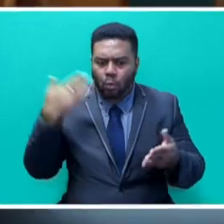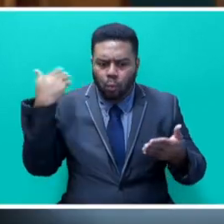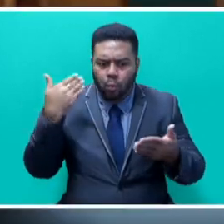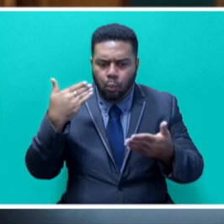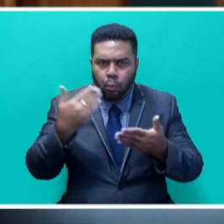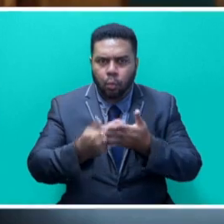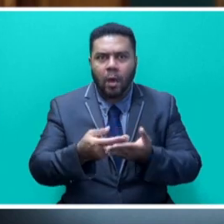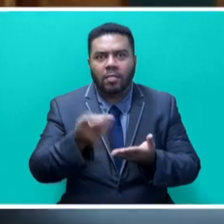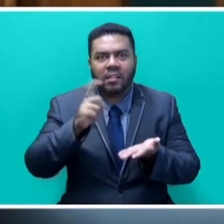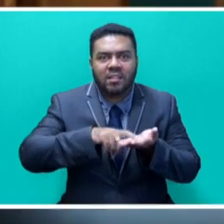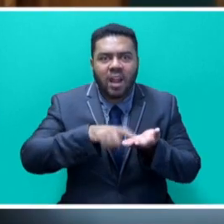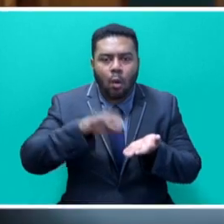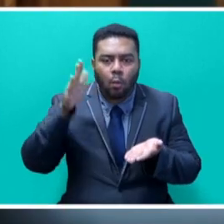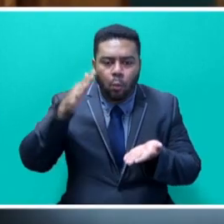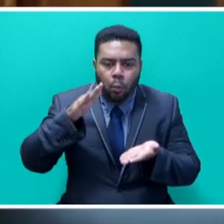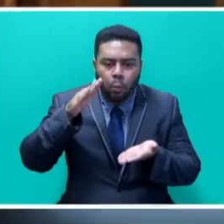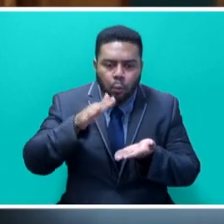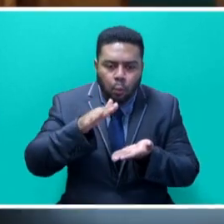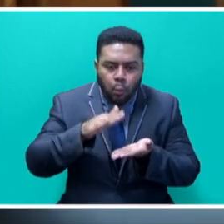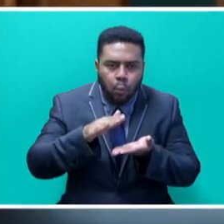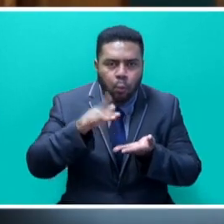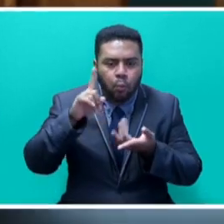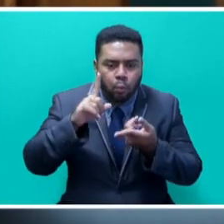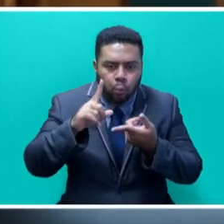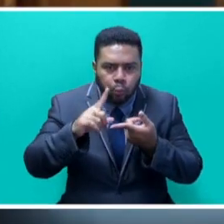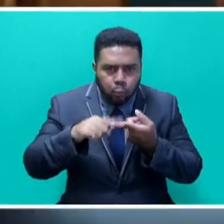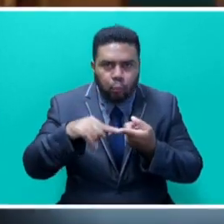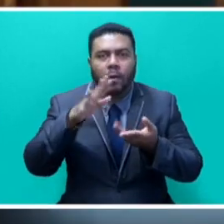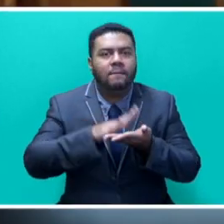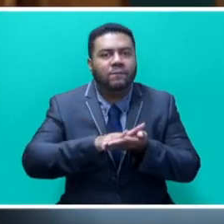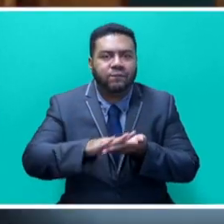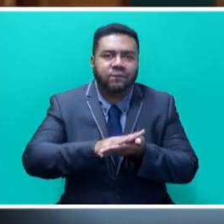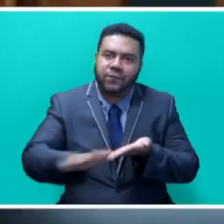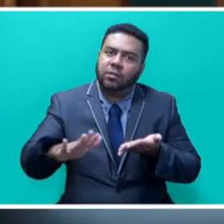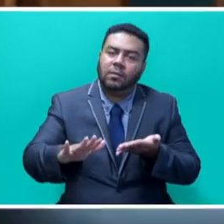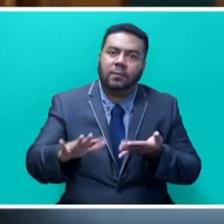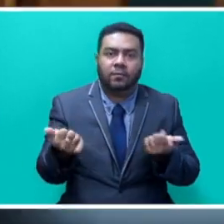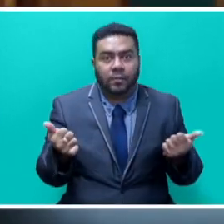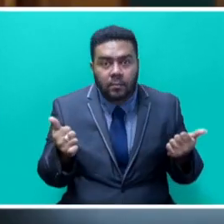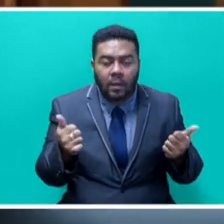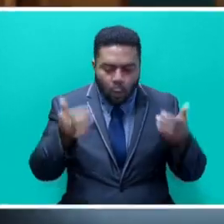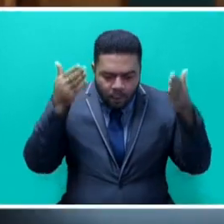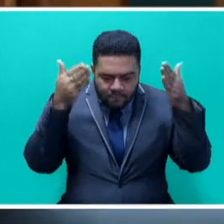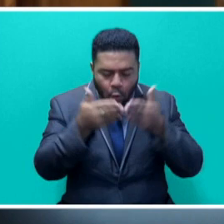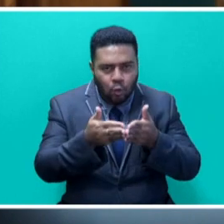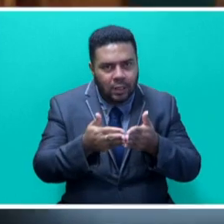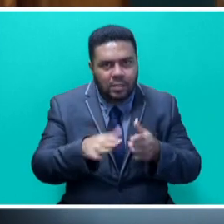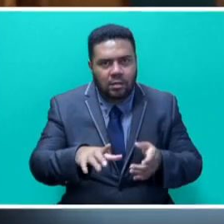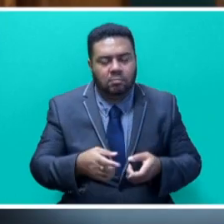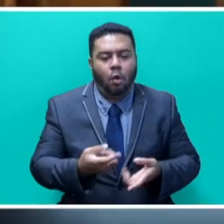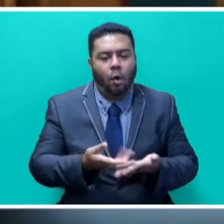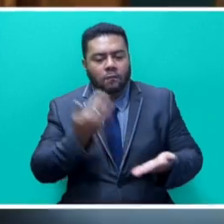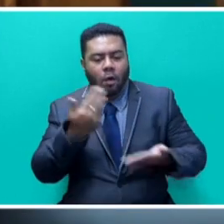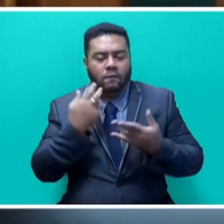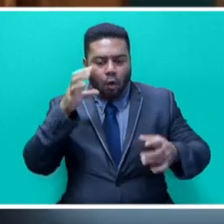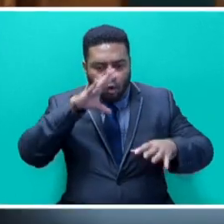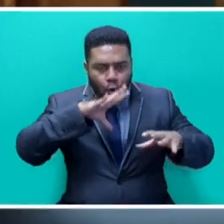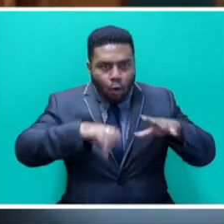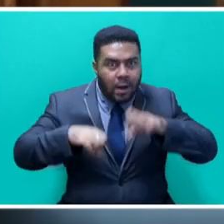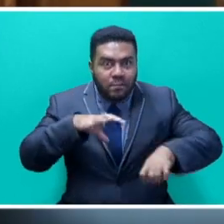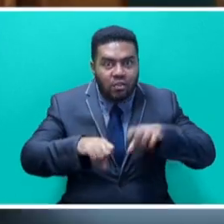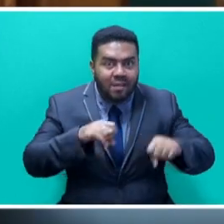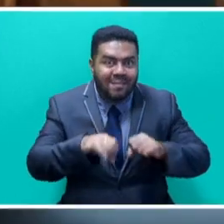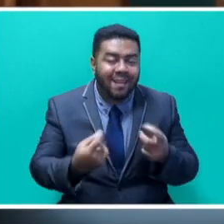through commercial discipline, focus on removing corruption, focus on transparency, and investment